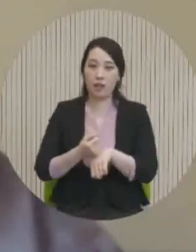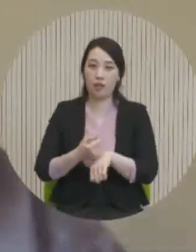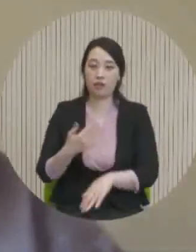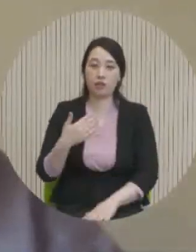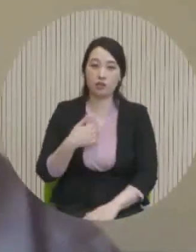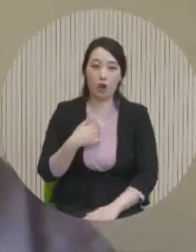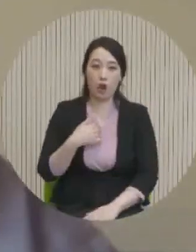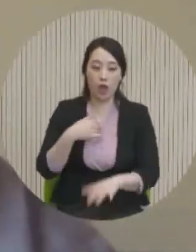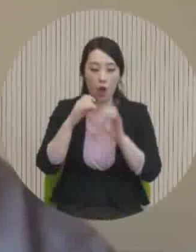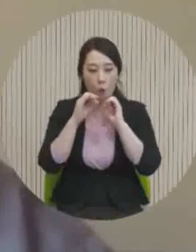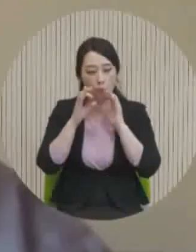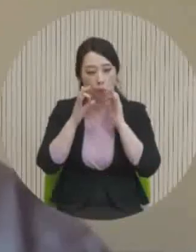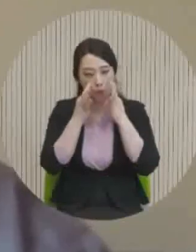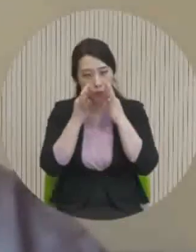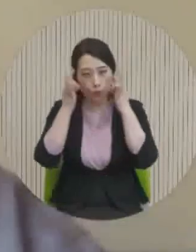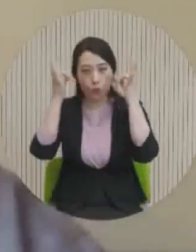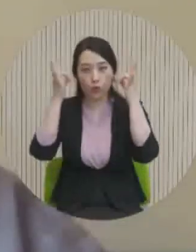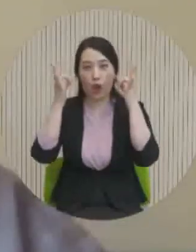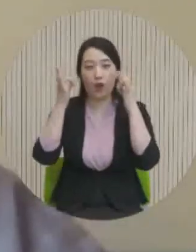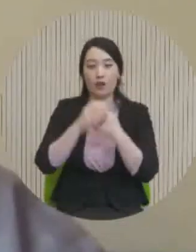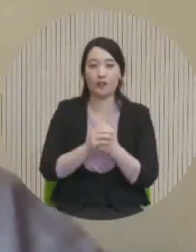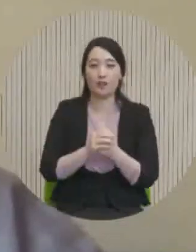the visit to Oodi.